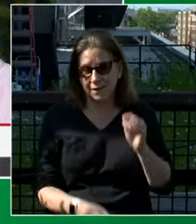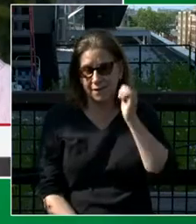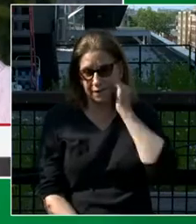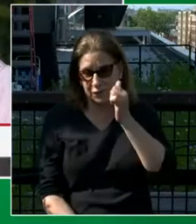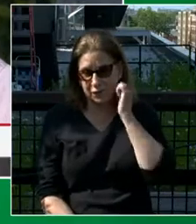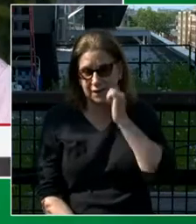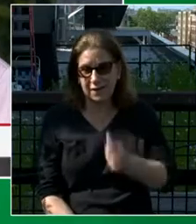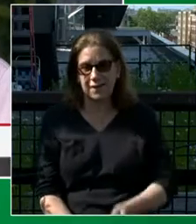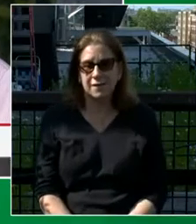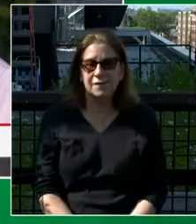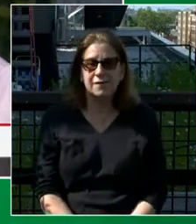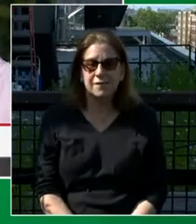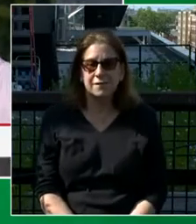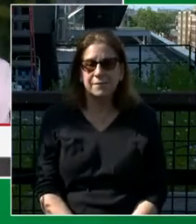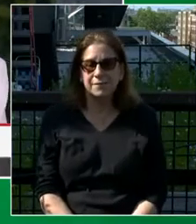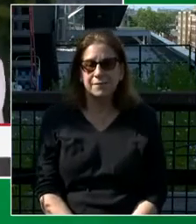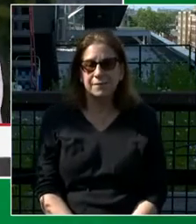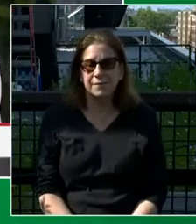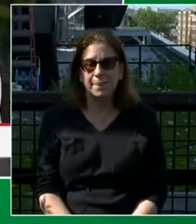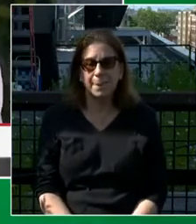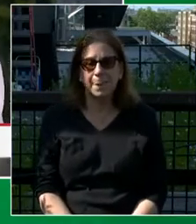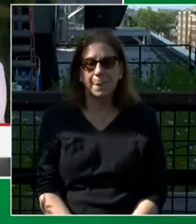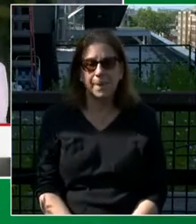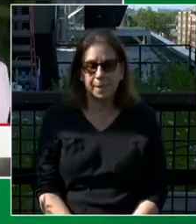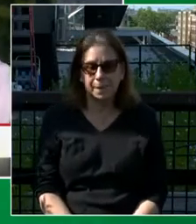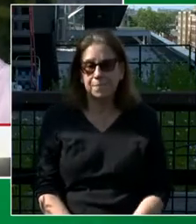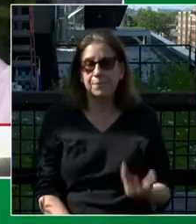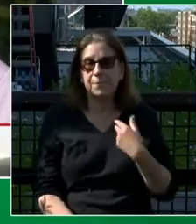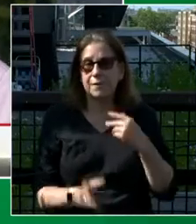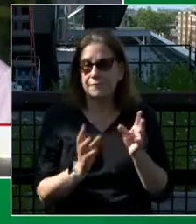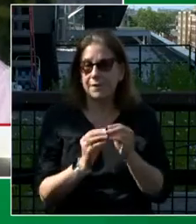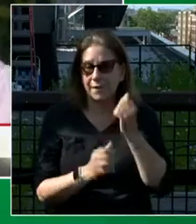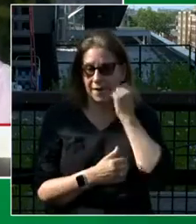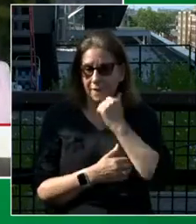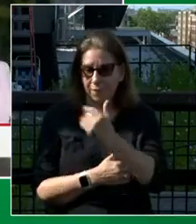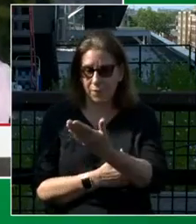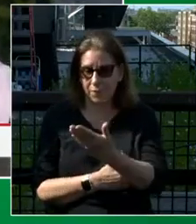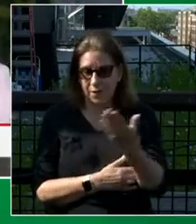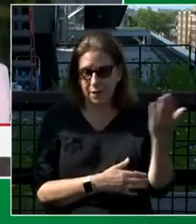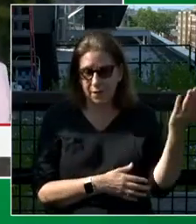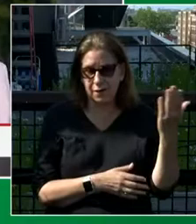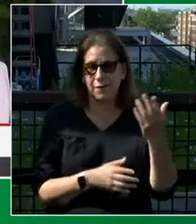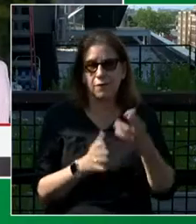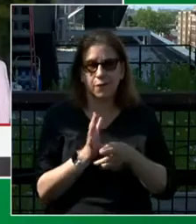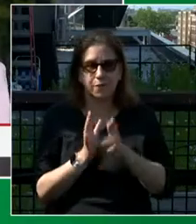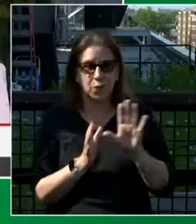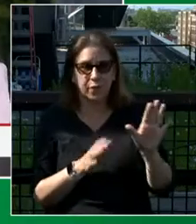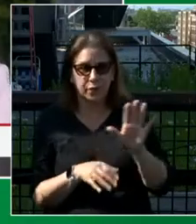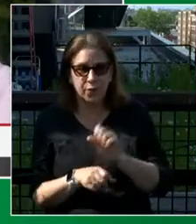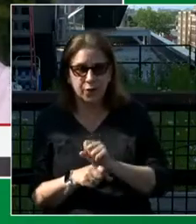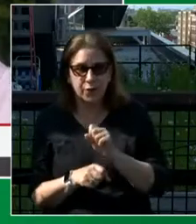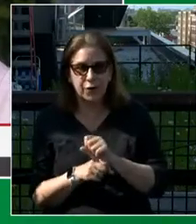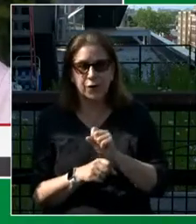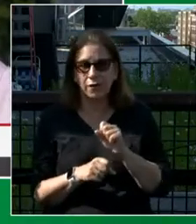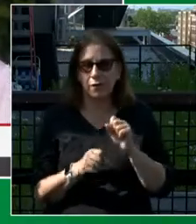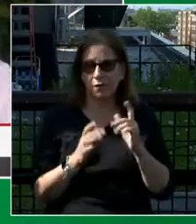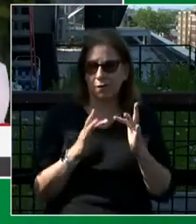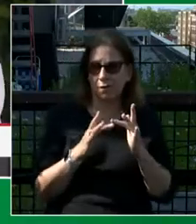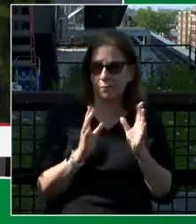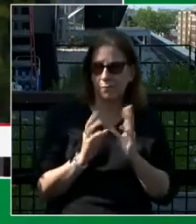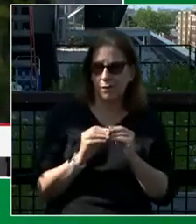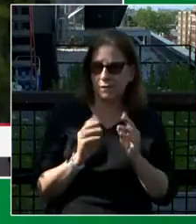huddle first thing in the morning to review all the clients' works, expectations, deliverables for that day, that